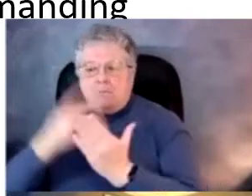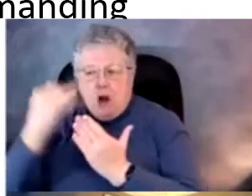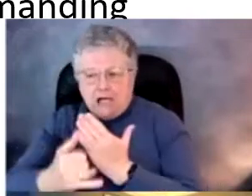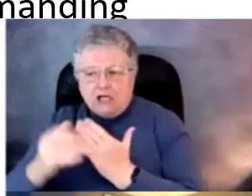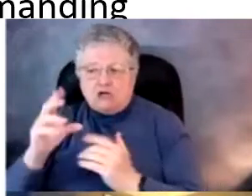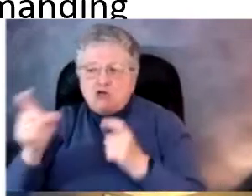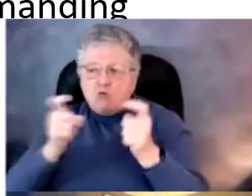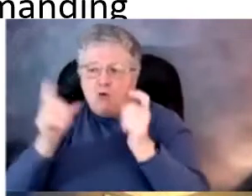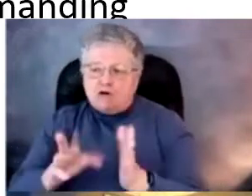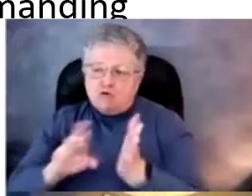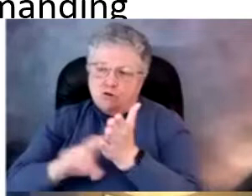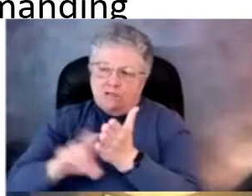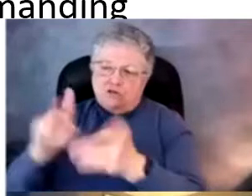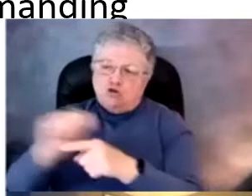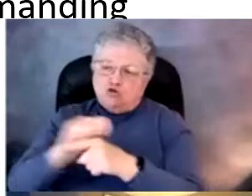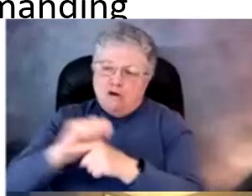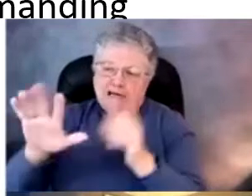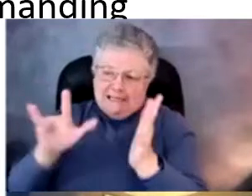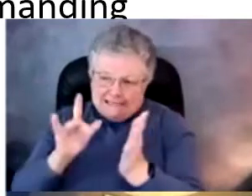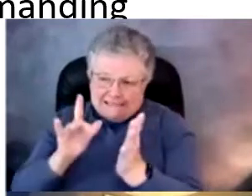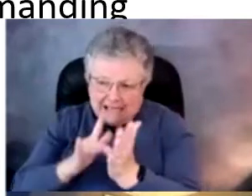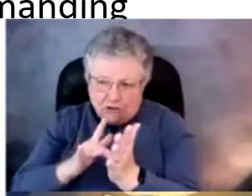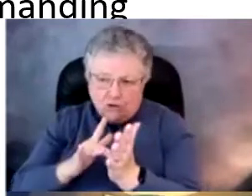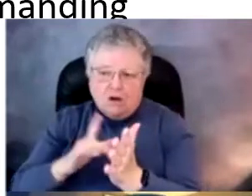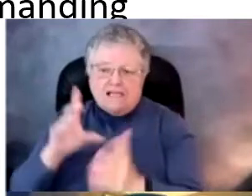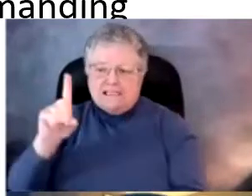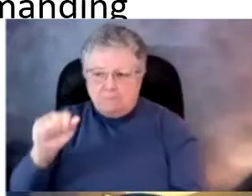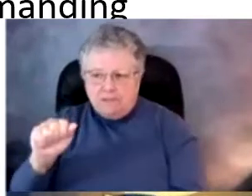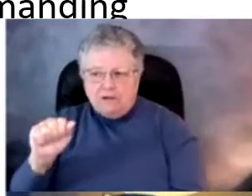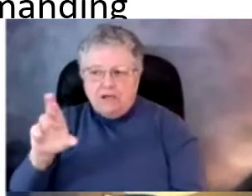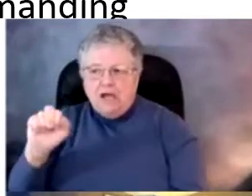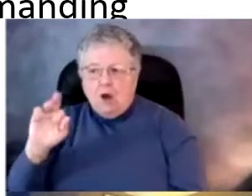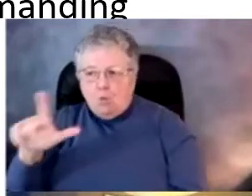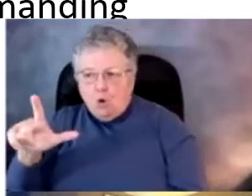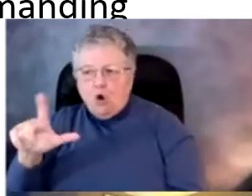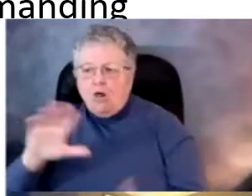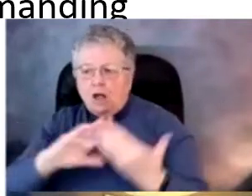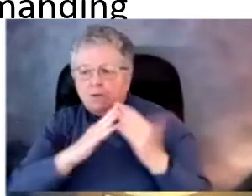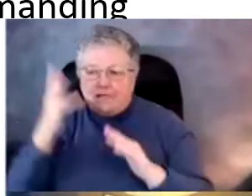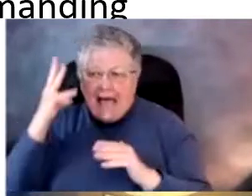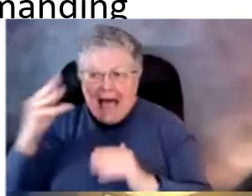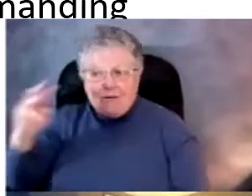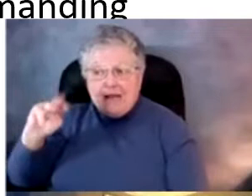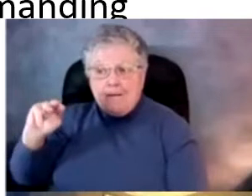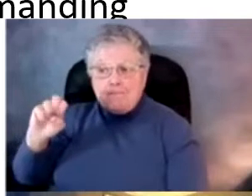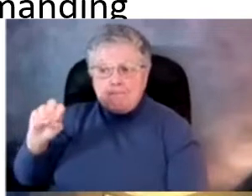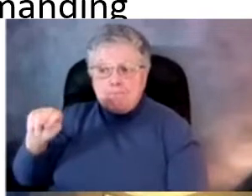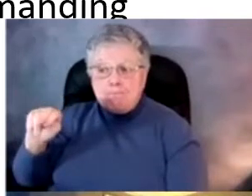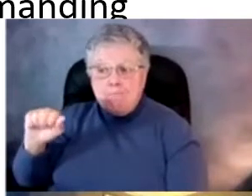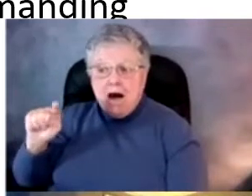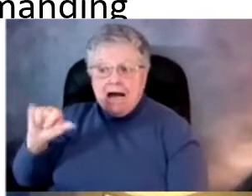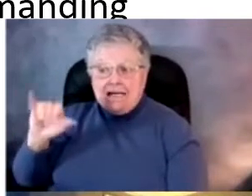Center on Disability in Rural Communities at the University of Montana. And my background